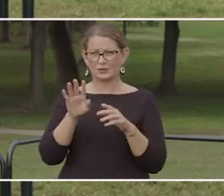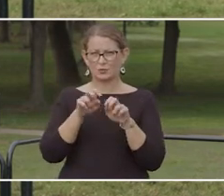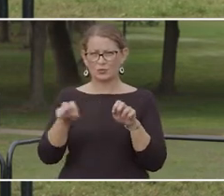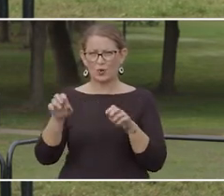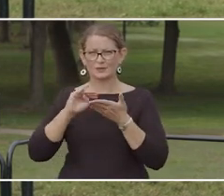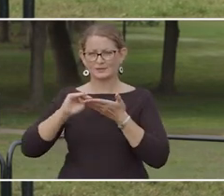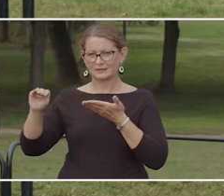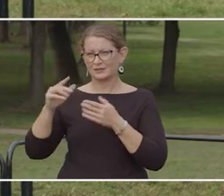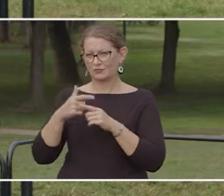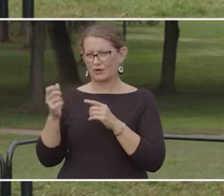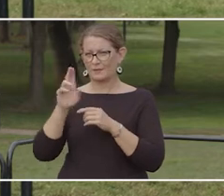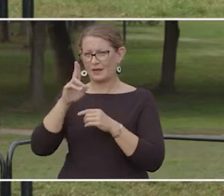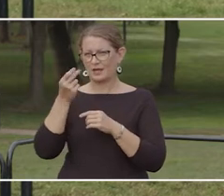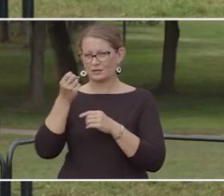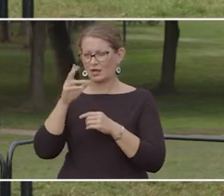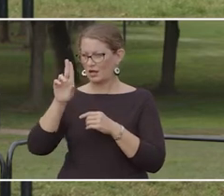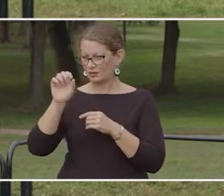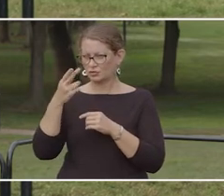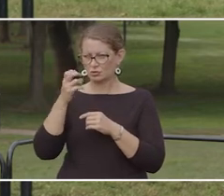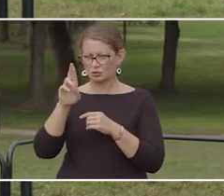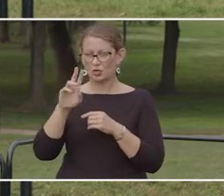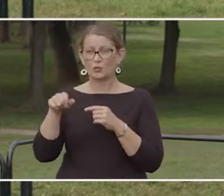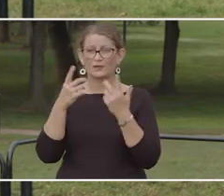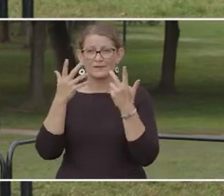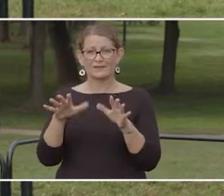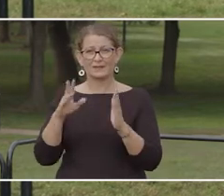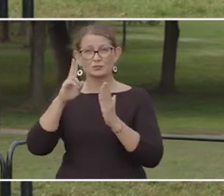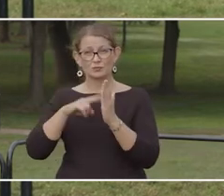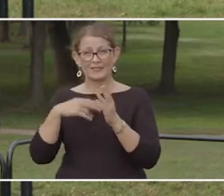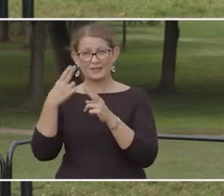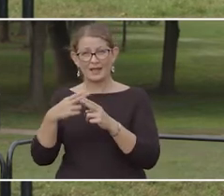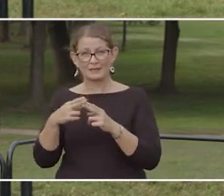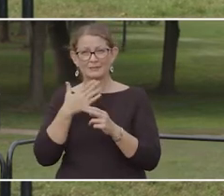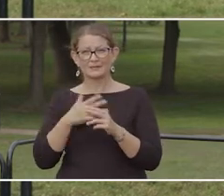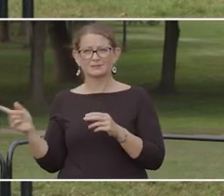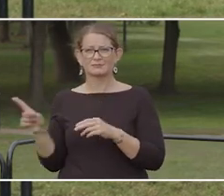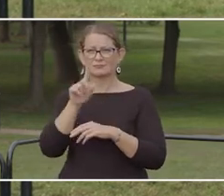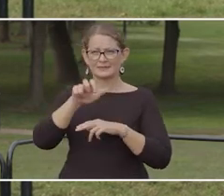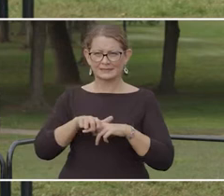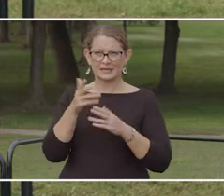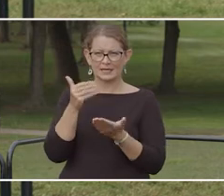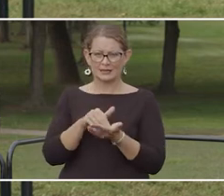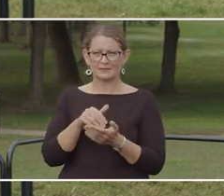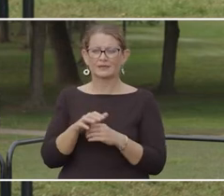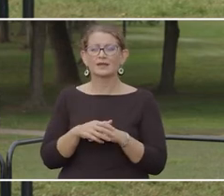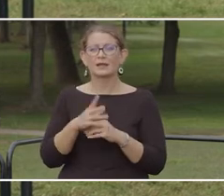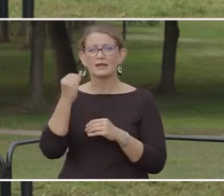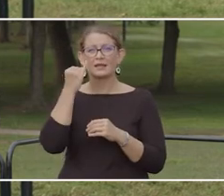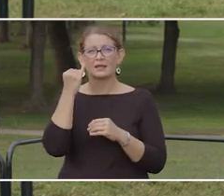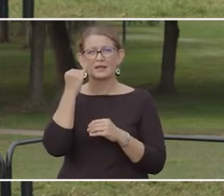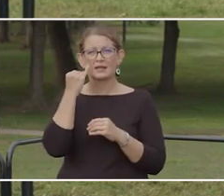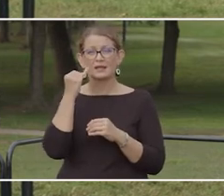an usher. Once you've read your honoree's name, please return to your seats. If any of you